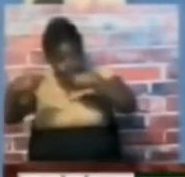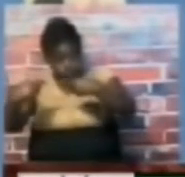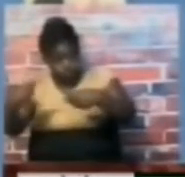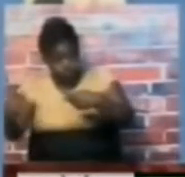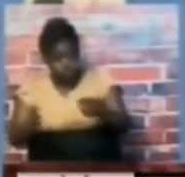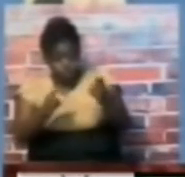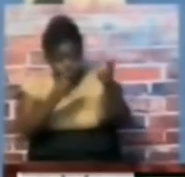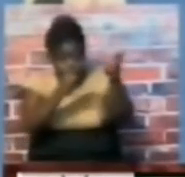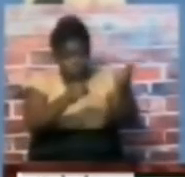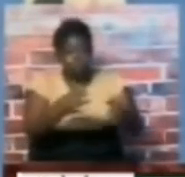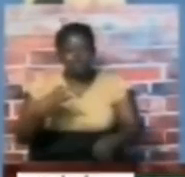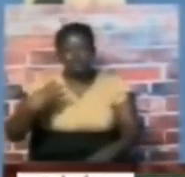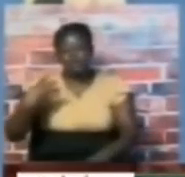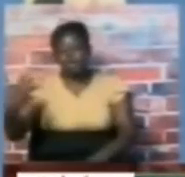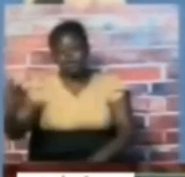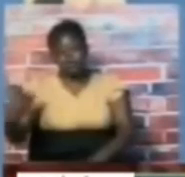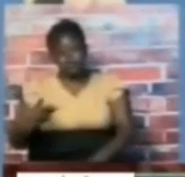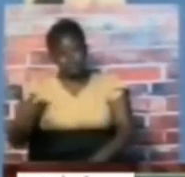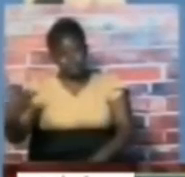Then